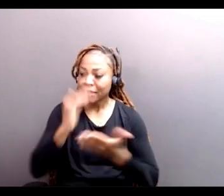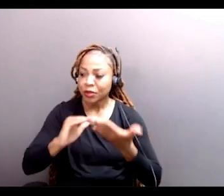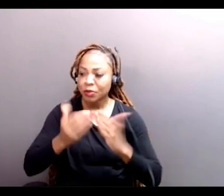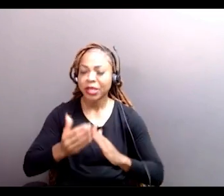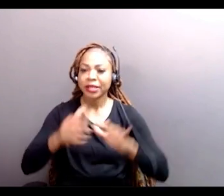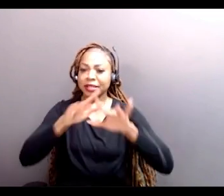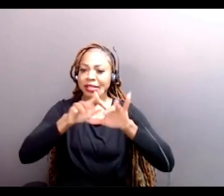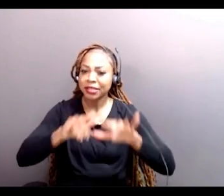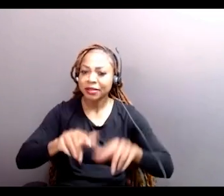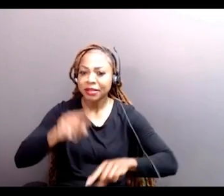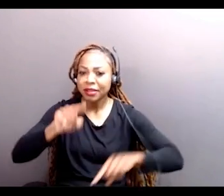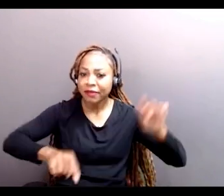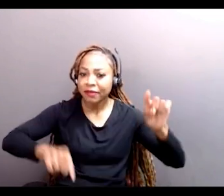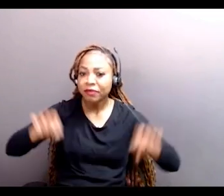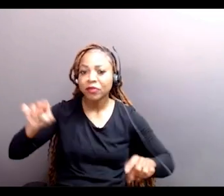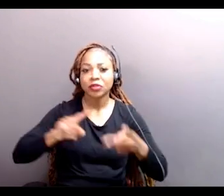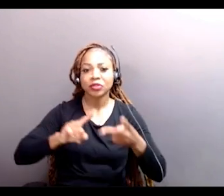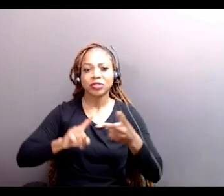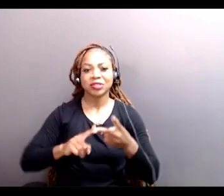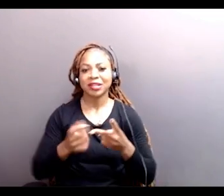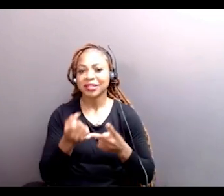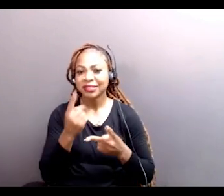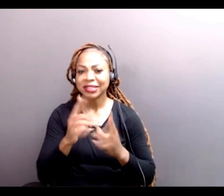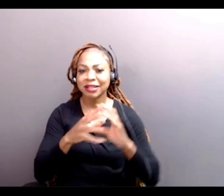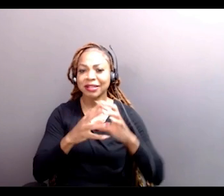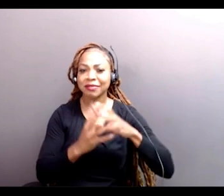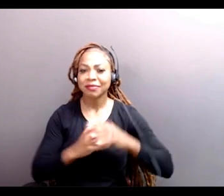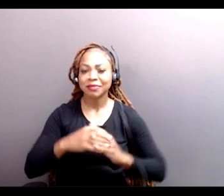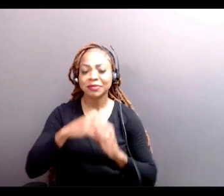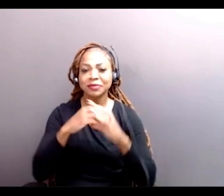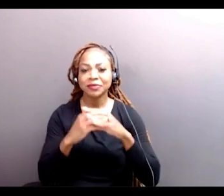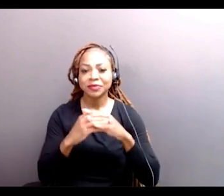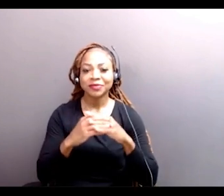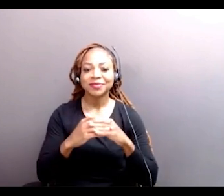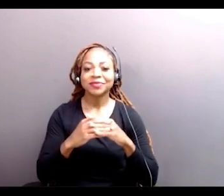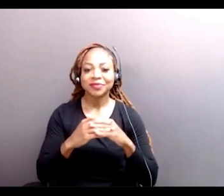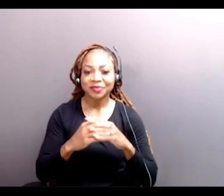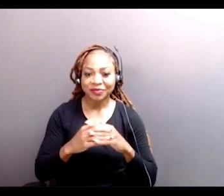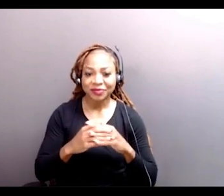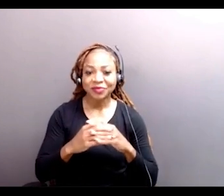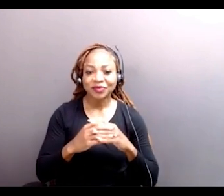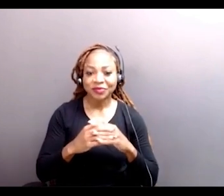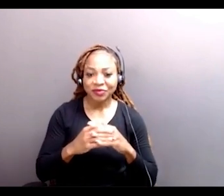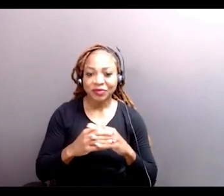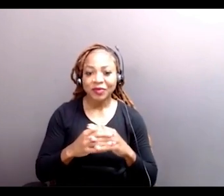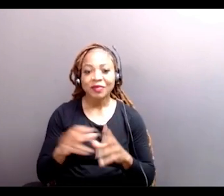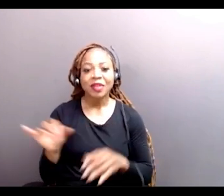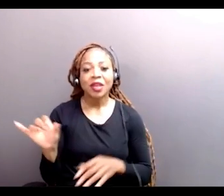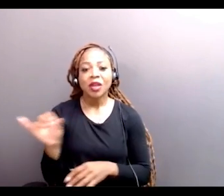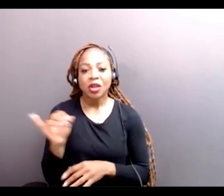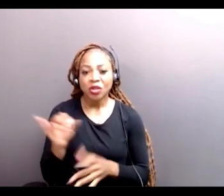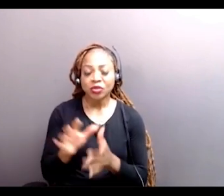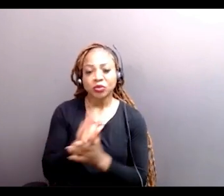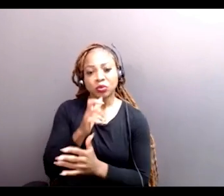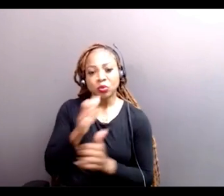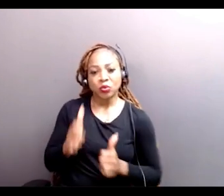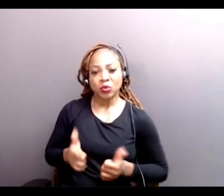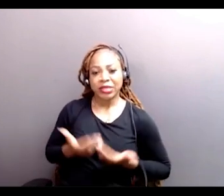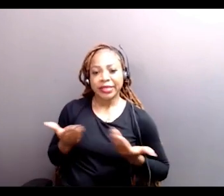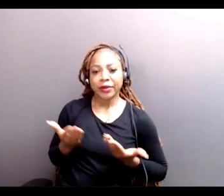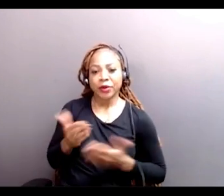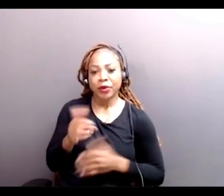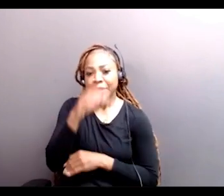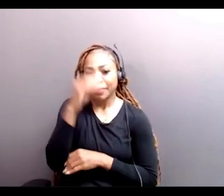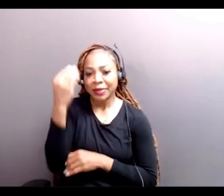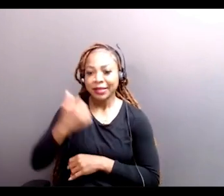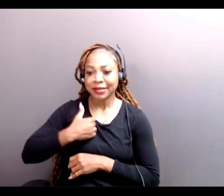communities are diverse, they understand the multiplicity and the heterogeneity across Black peoples in Canada. So not